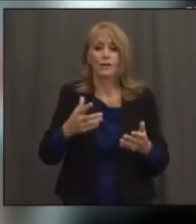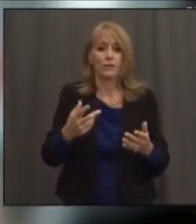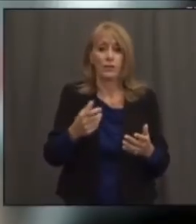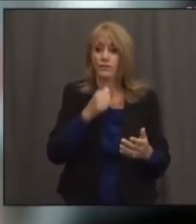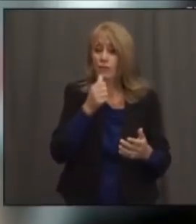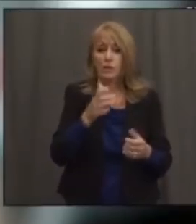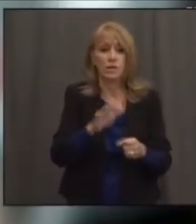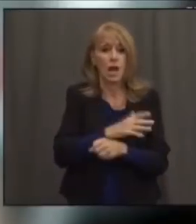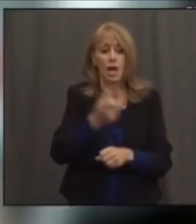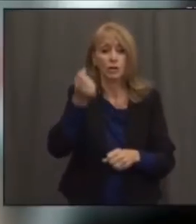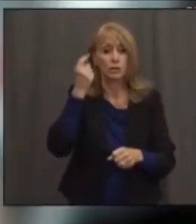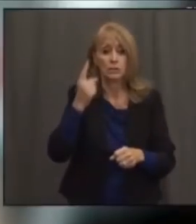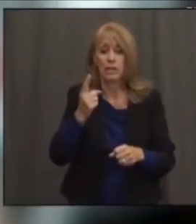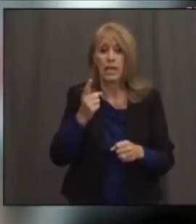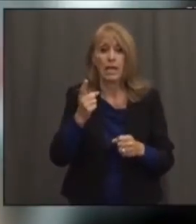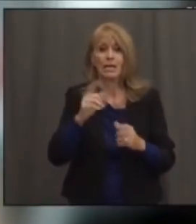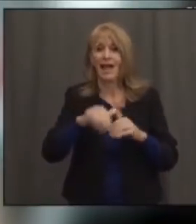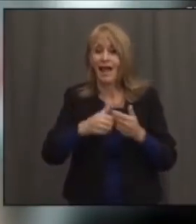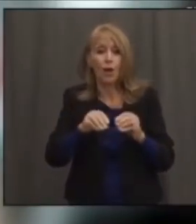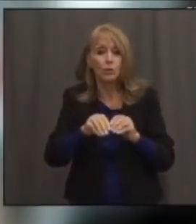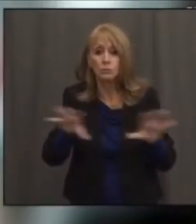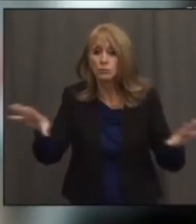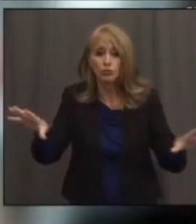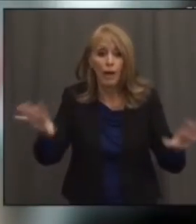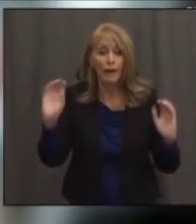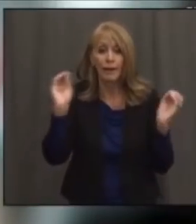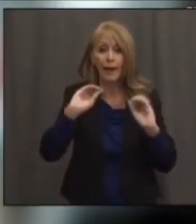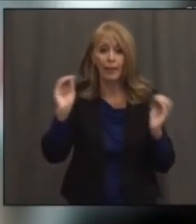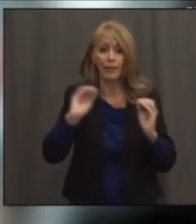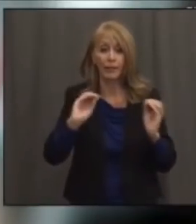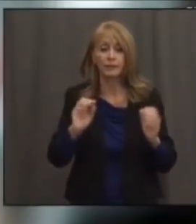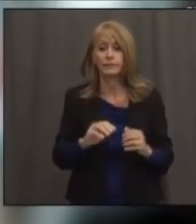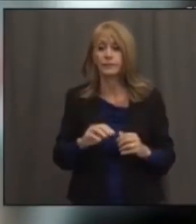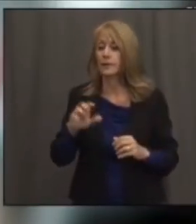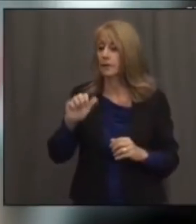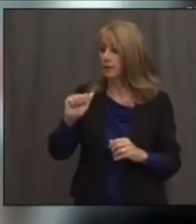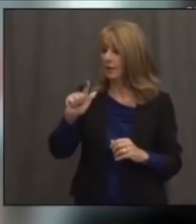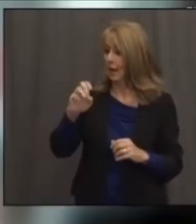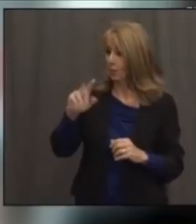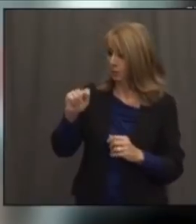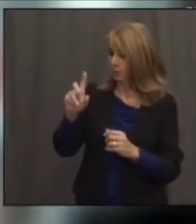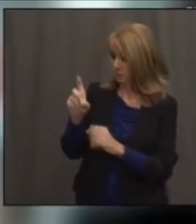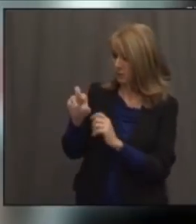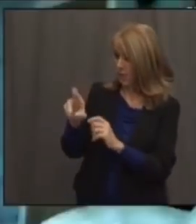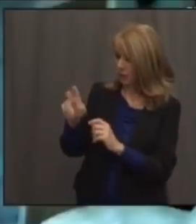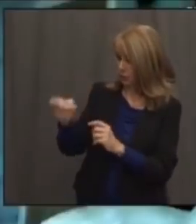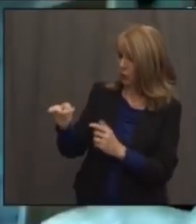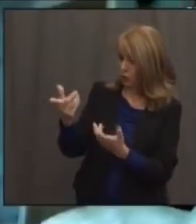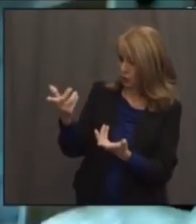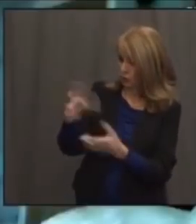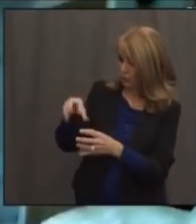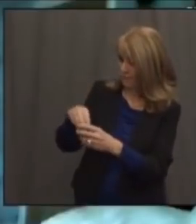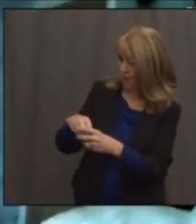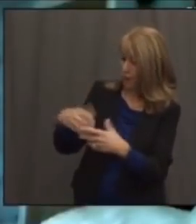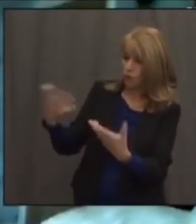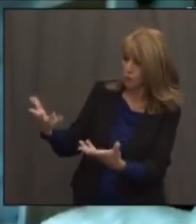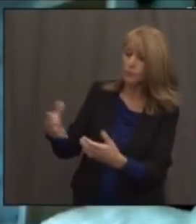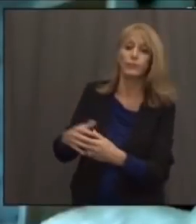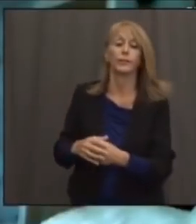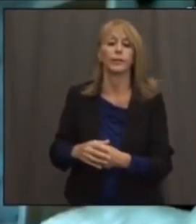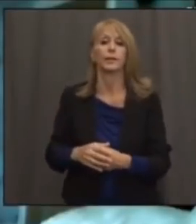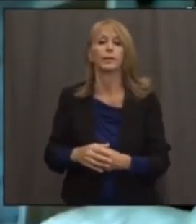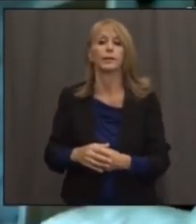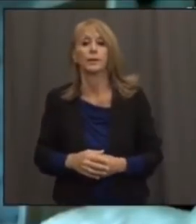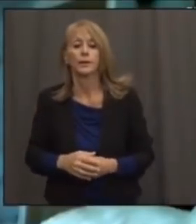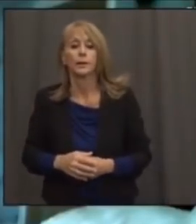understand the epidemiology of spread. Albert, you were on the front lines there, so. Yeah, no, I think, Scott, I